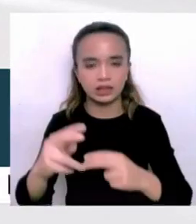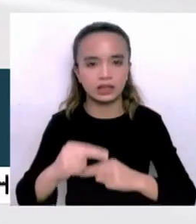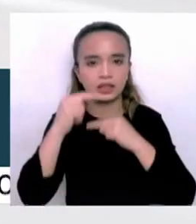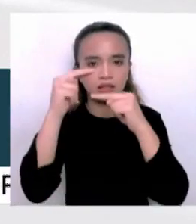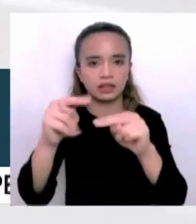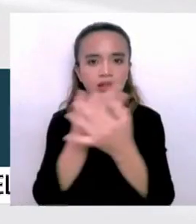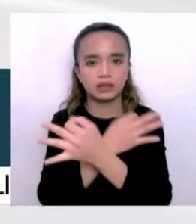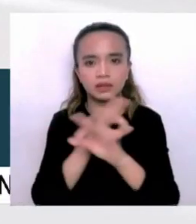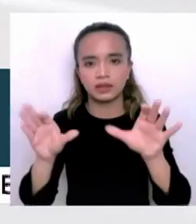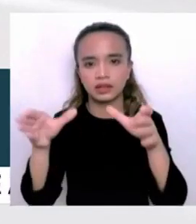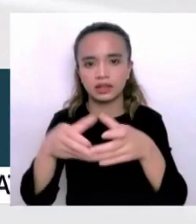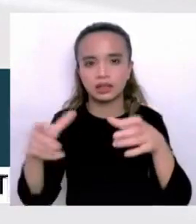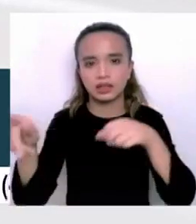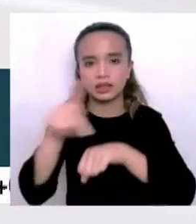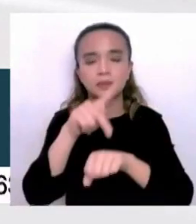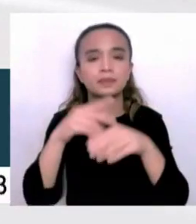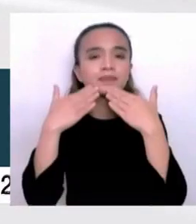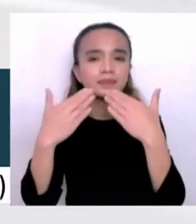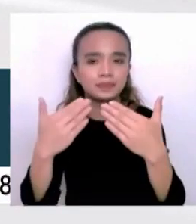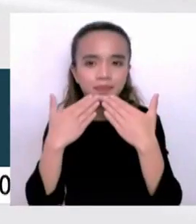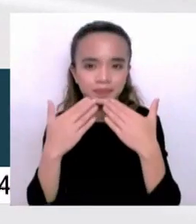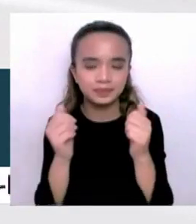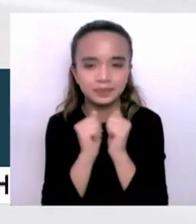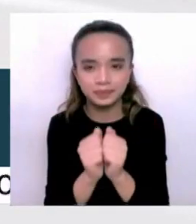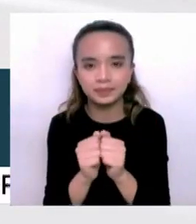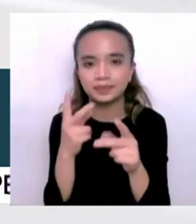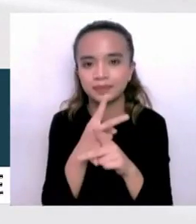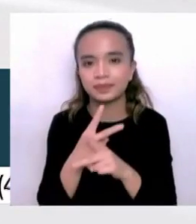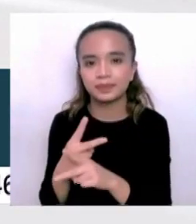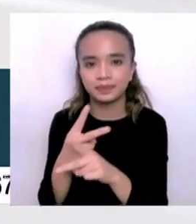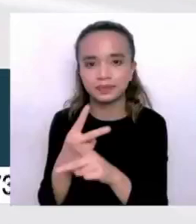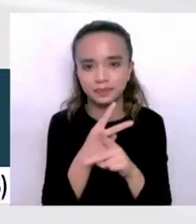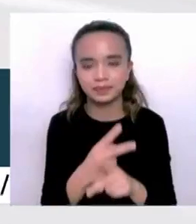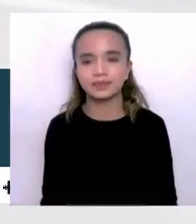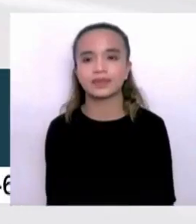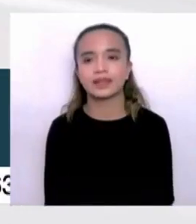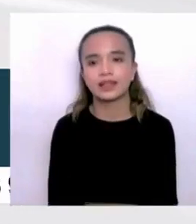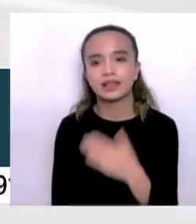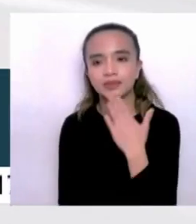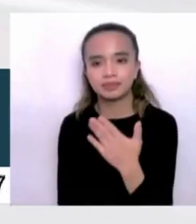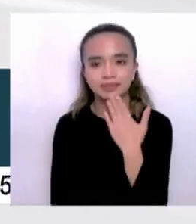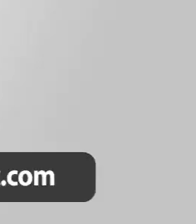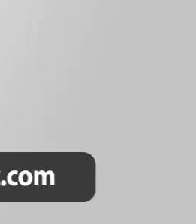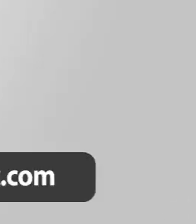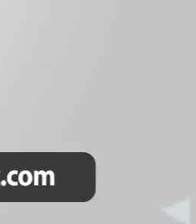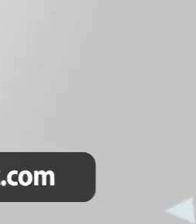the Democratic Party of the Philippines. Thanks for joining us today. Take care and you keep safe. Thank you very much.